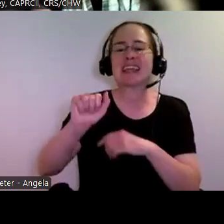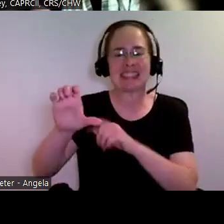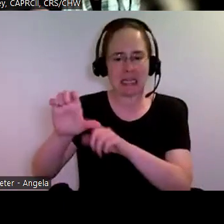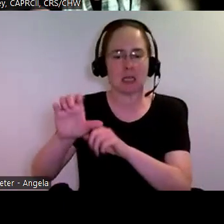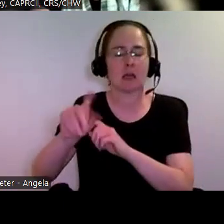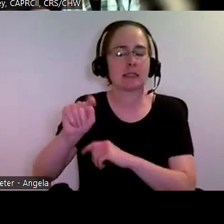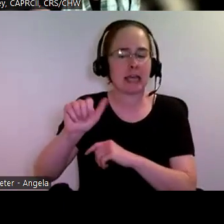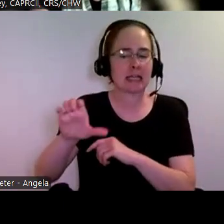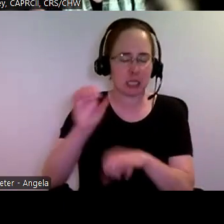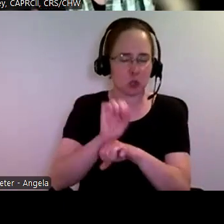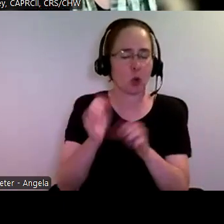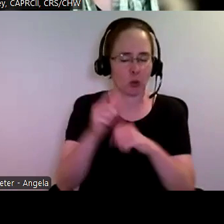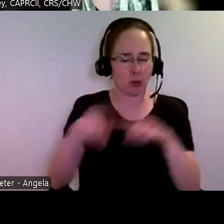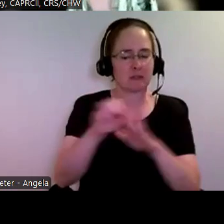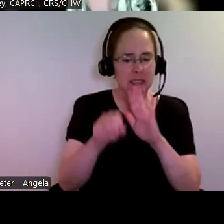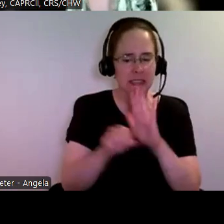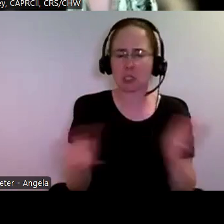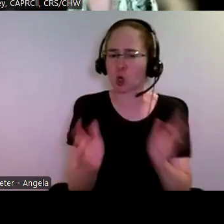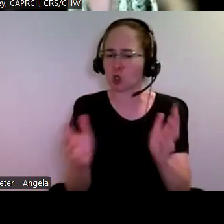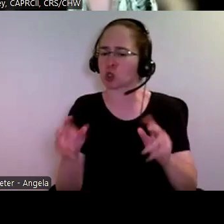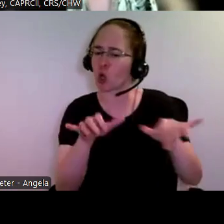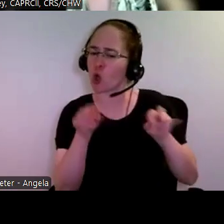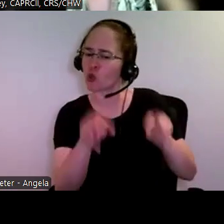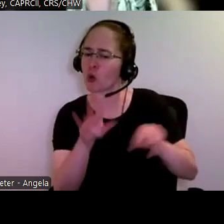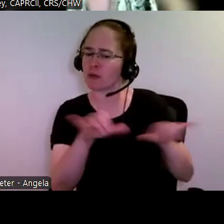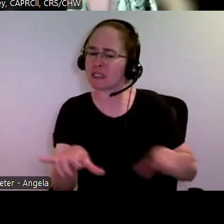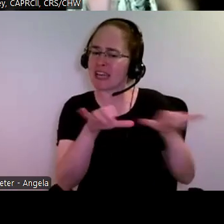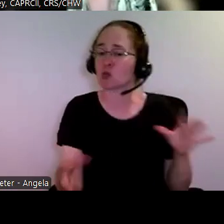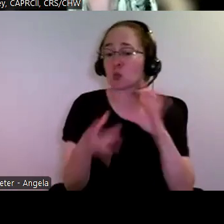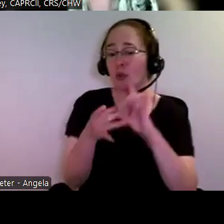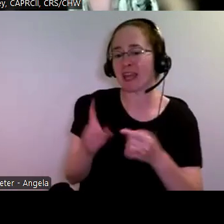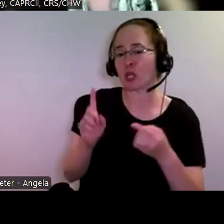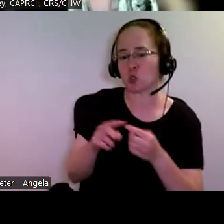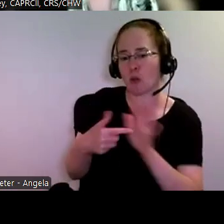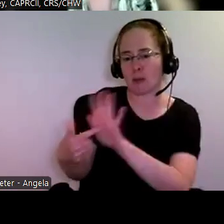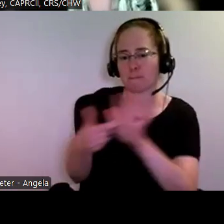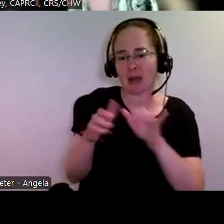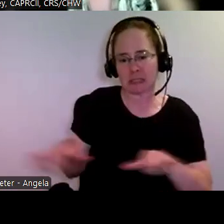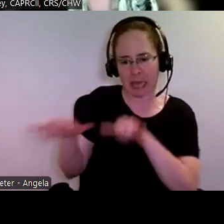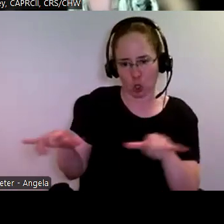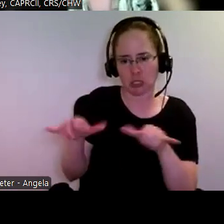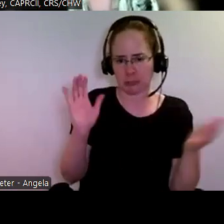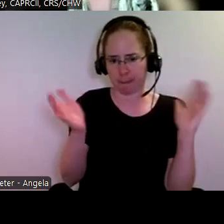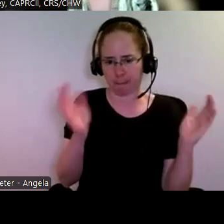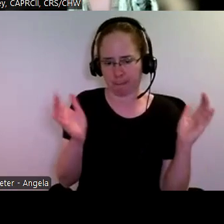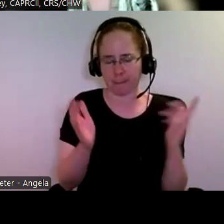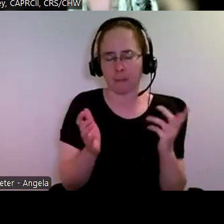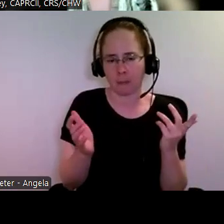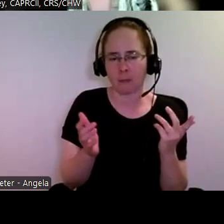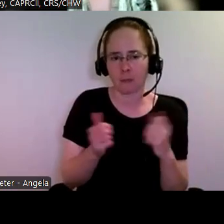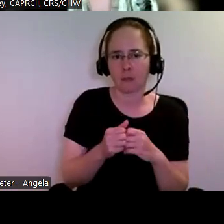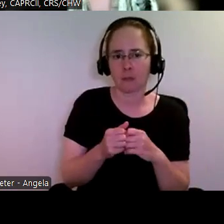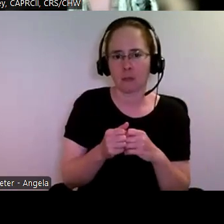been working with states and urging them to look at their standards as it relates to the model standards. And I know that